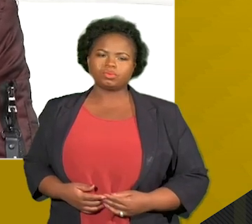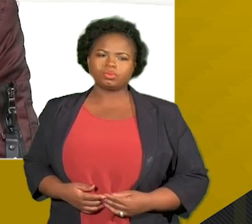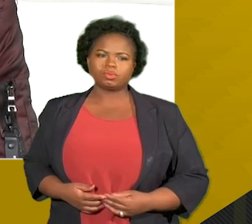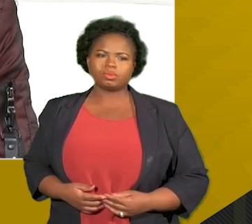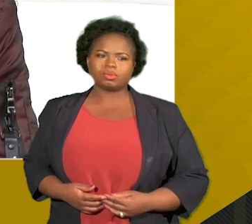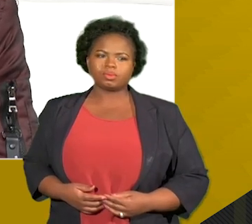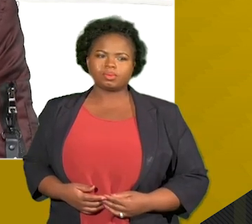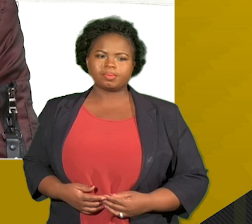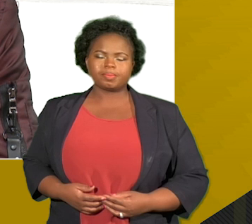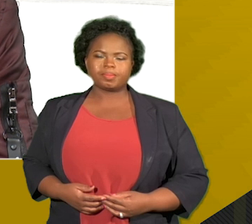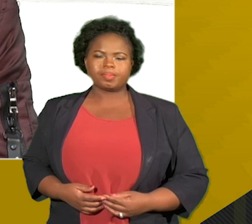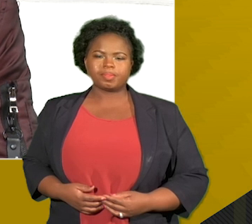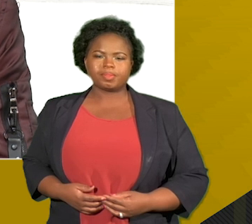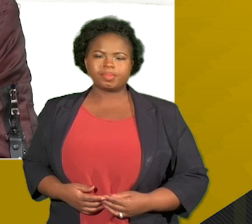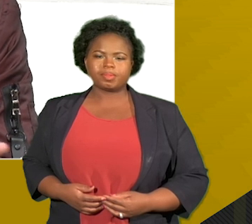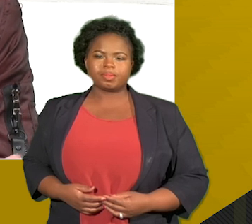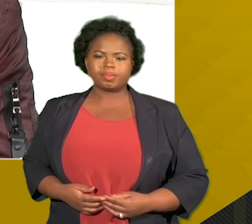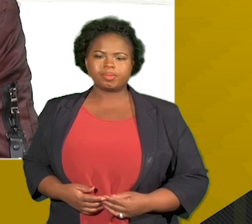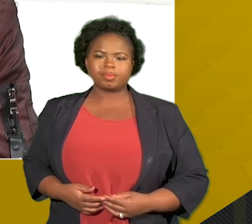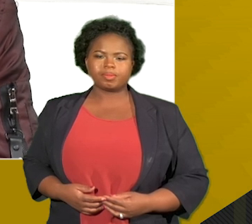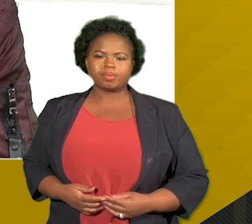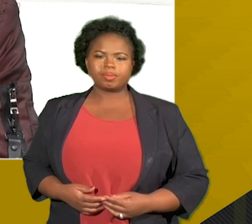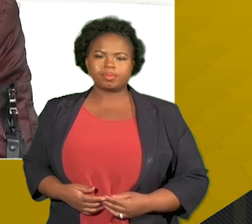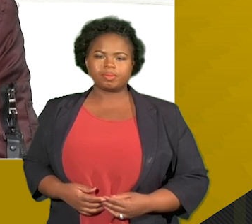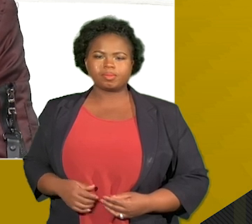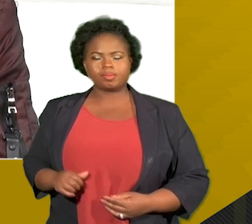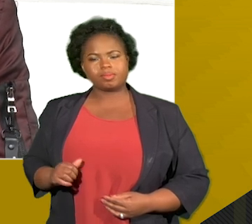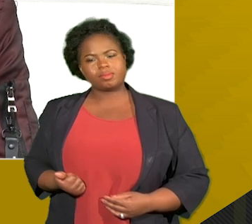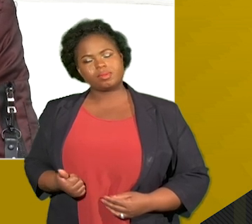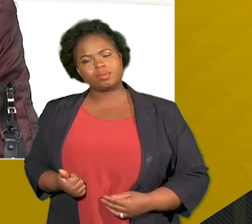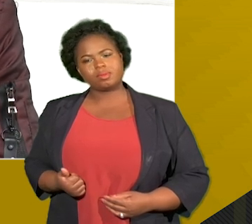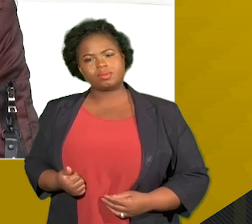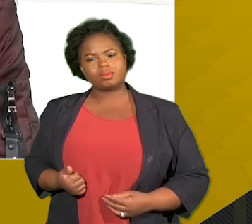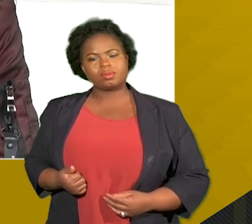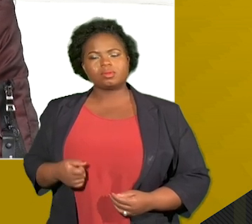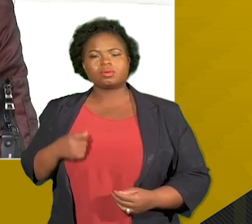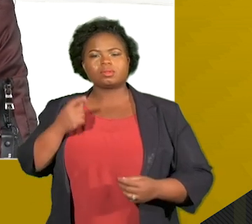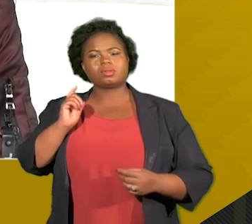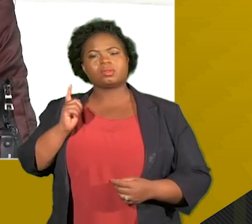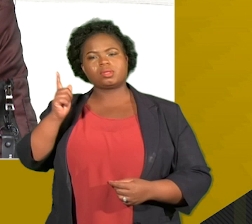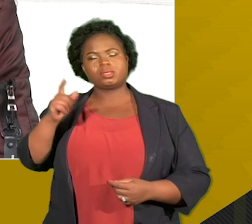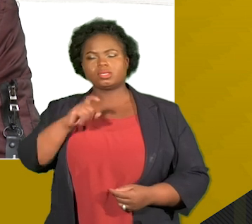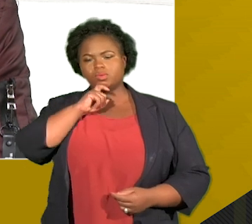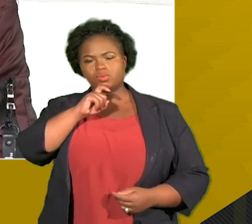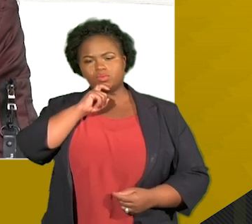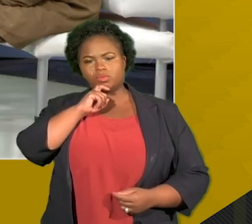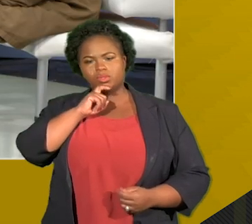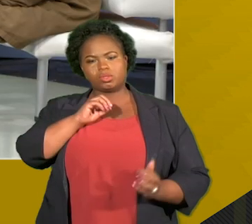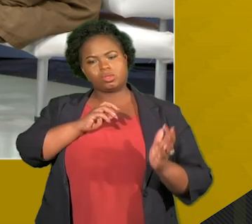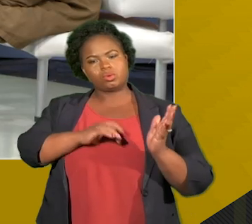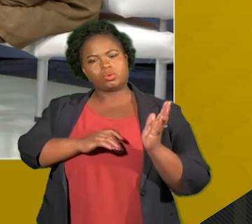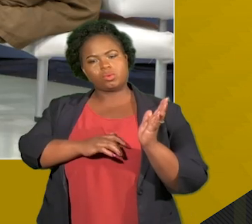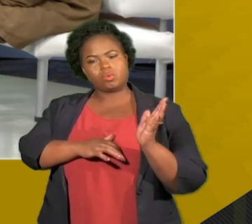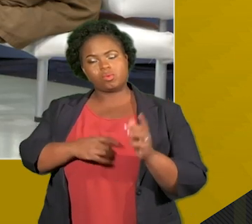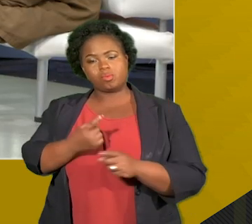and then like Mulemu to like do like draw like a computer. Oh, okay. Yeah. So it's a little from when